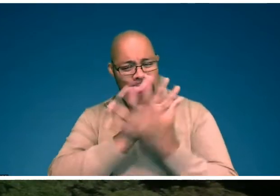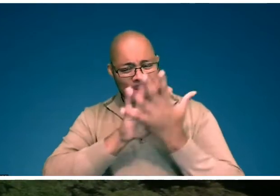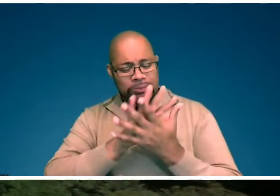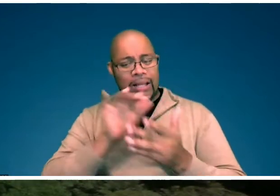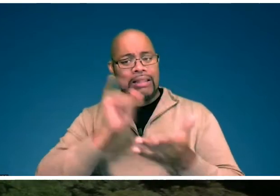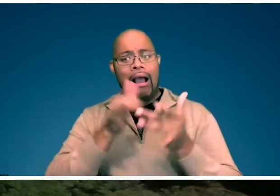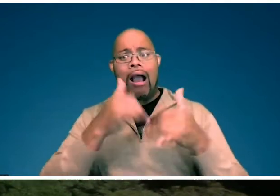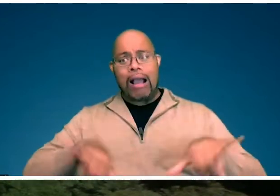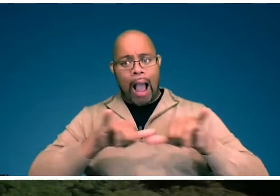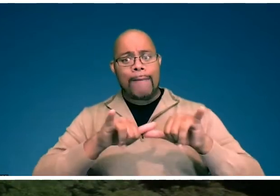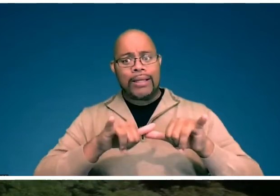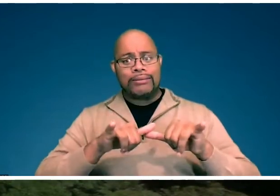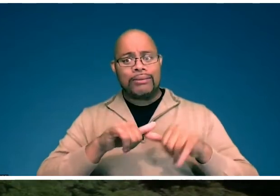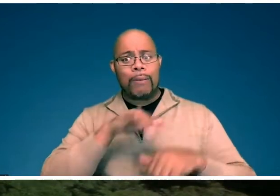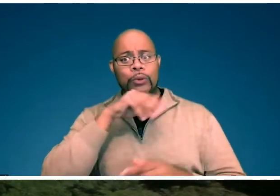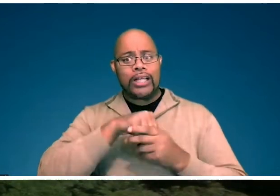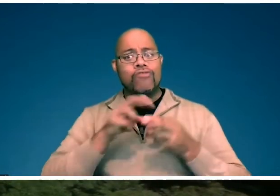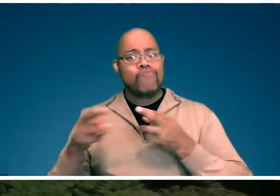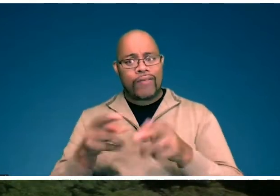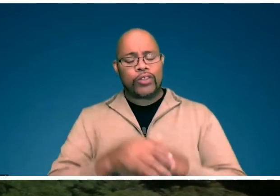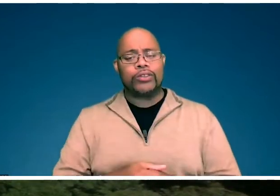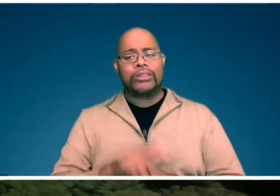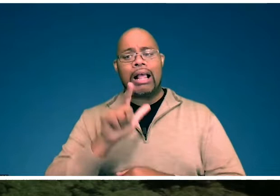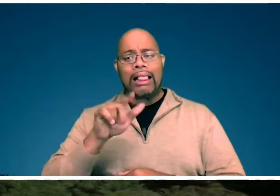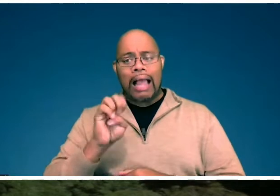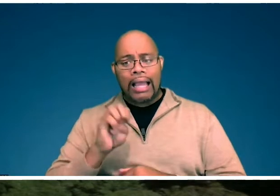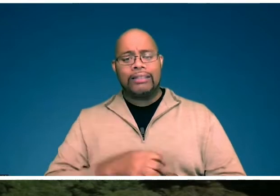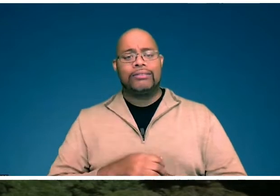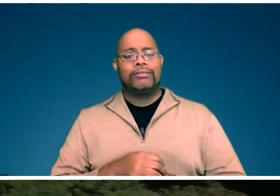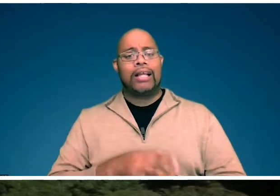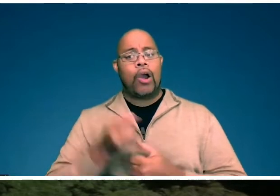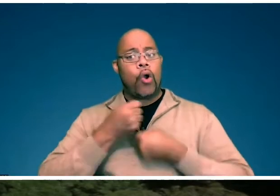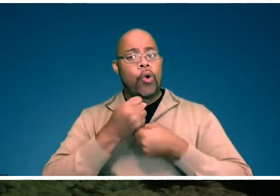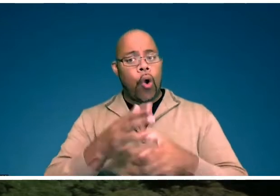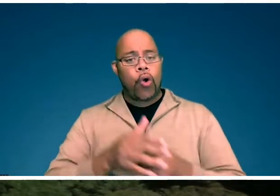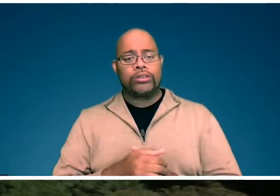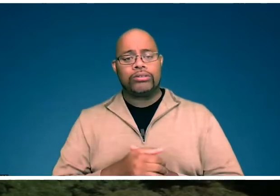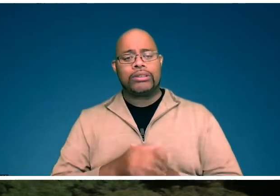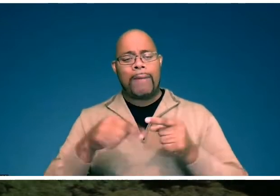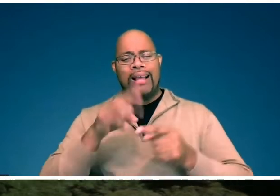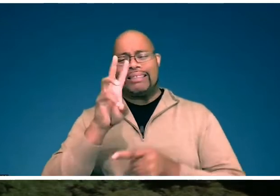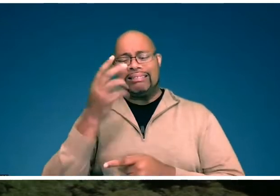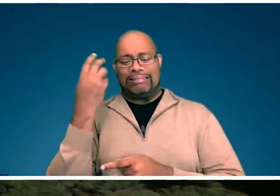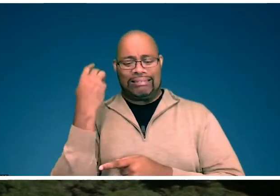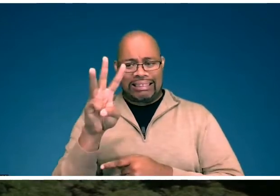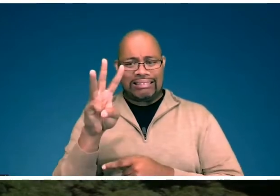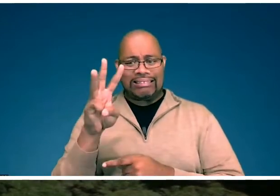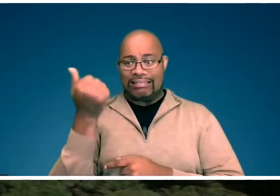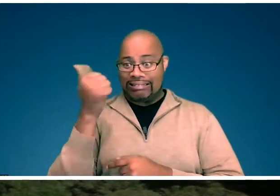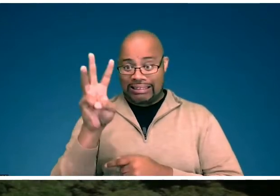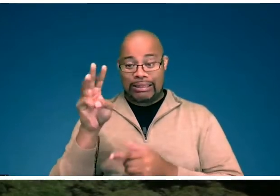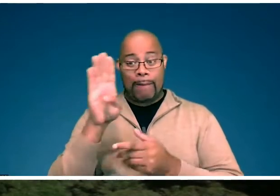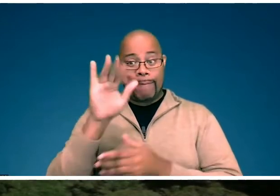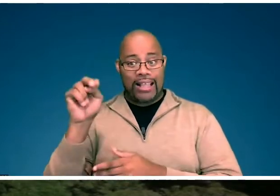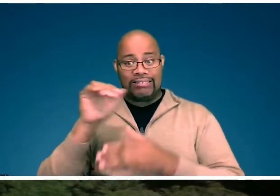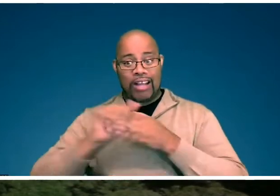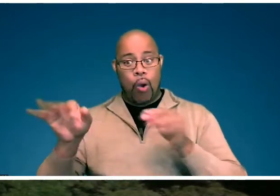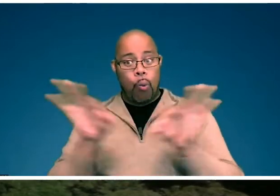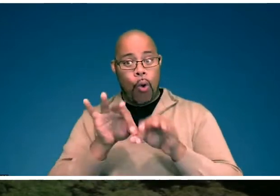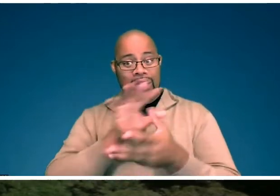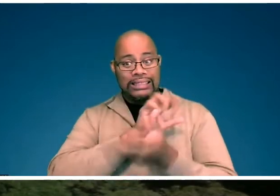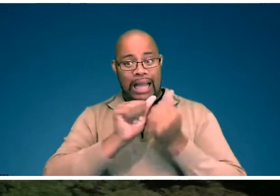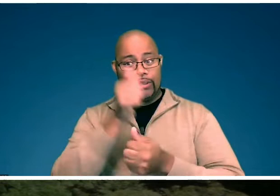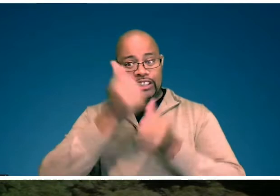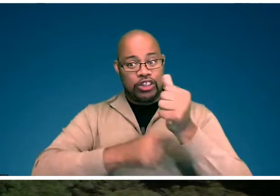most common form of pollution in our rivers and lakes and reservoirs and causes about 16 billion in environmental